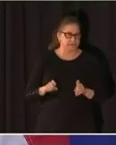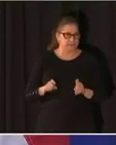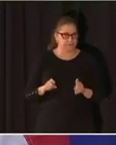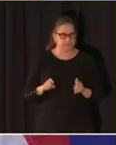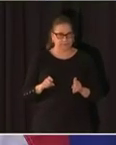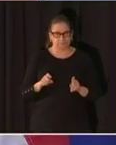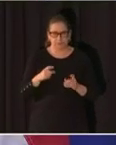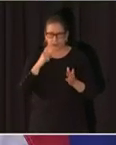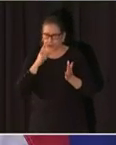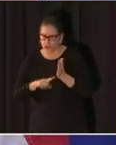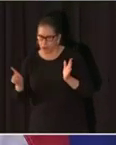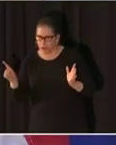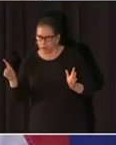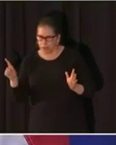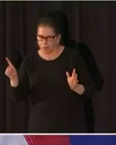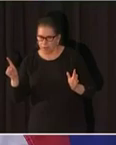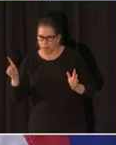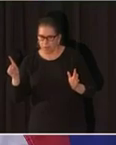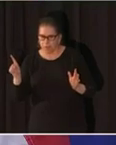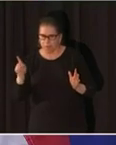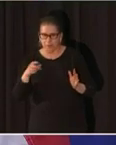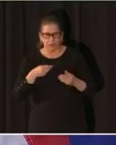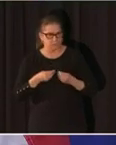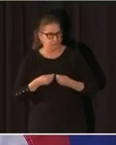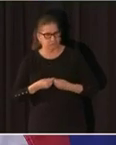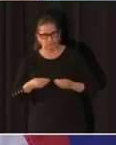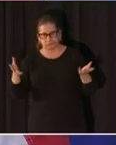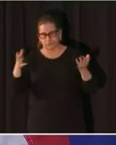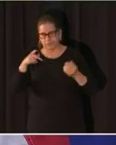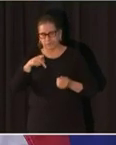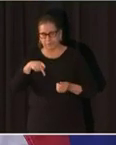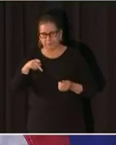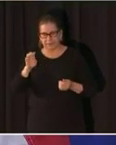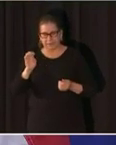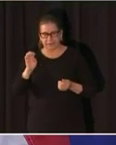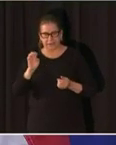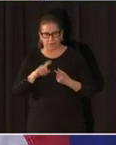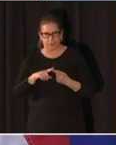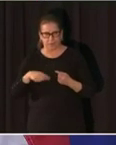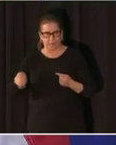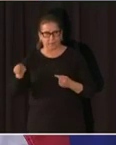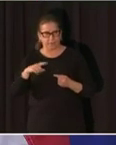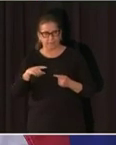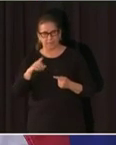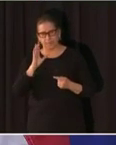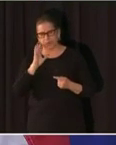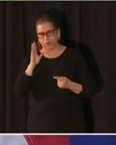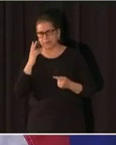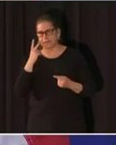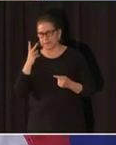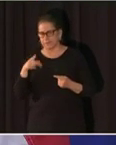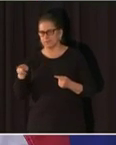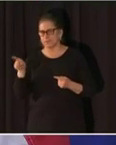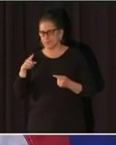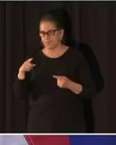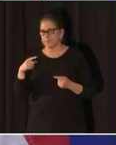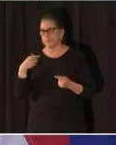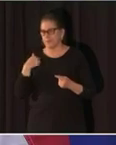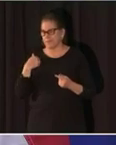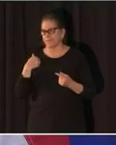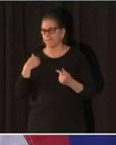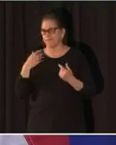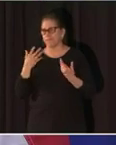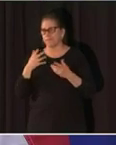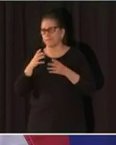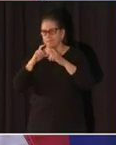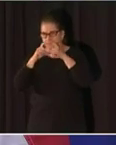with PPE, and there you can see how much and what has been distributed. And DC